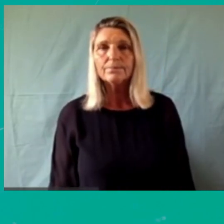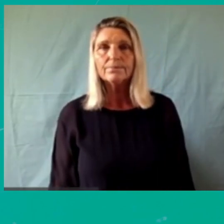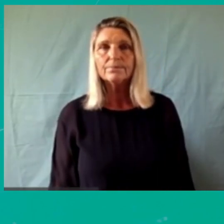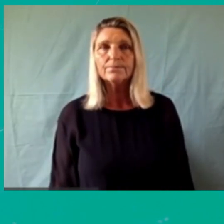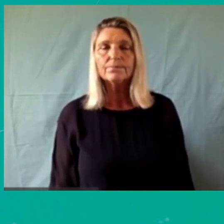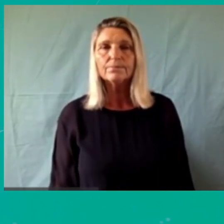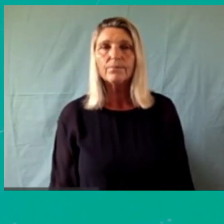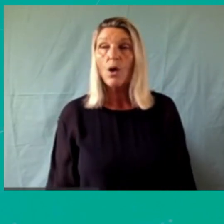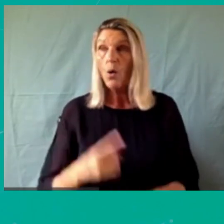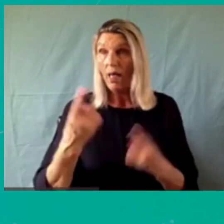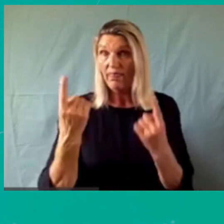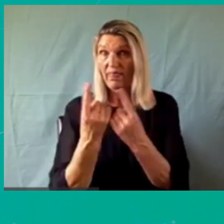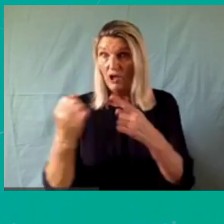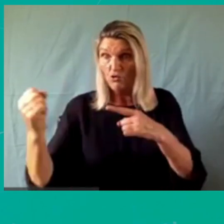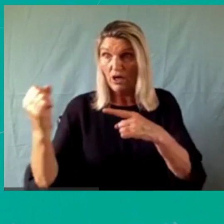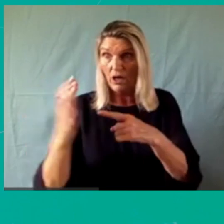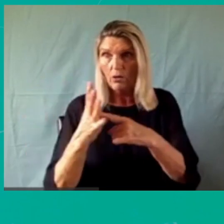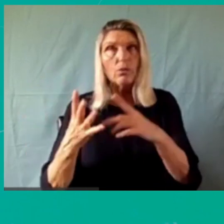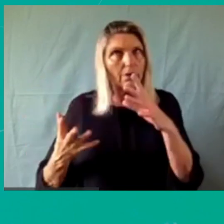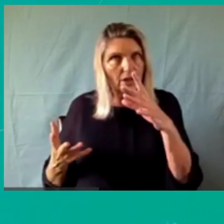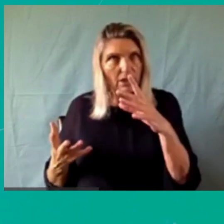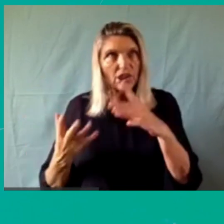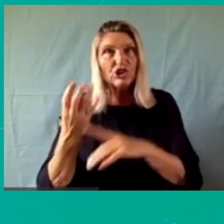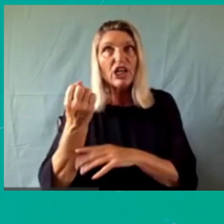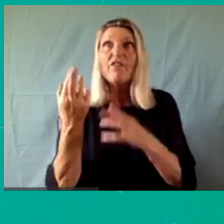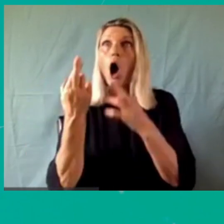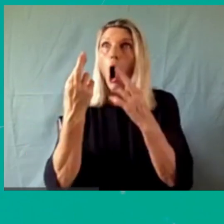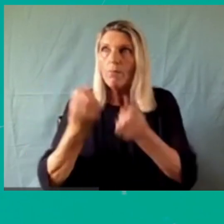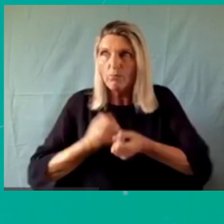things that we hope to achieve through releasing these